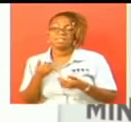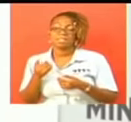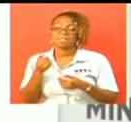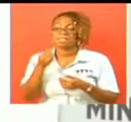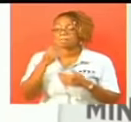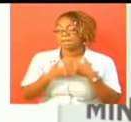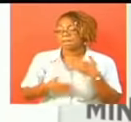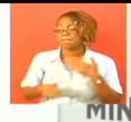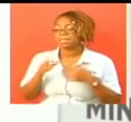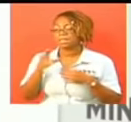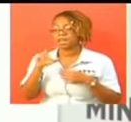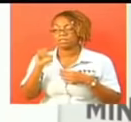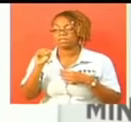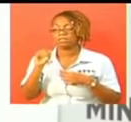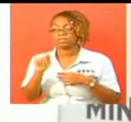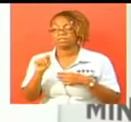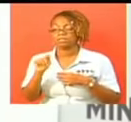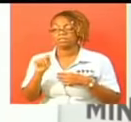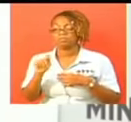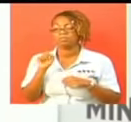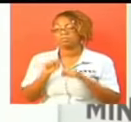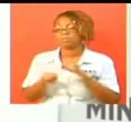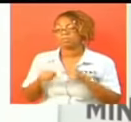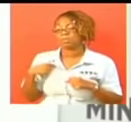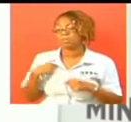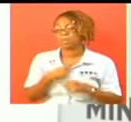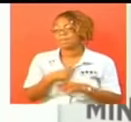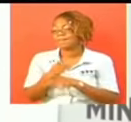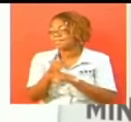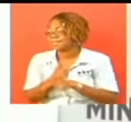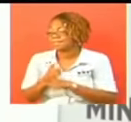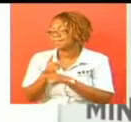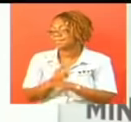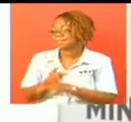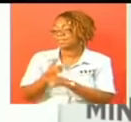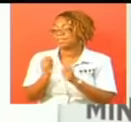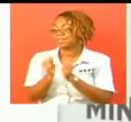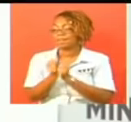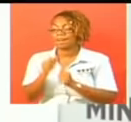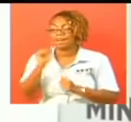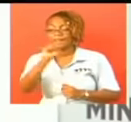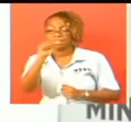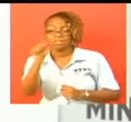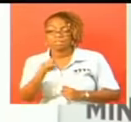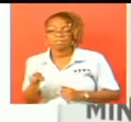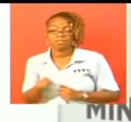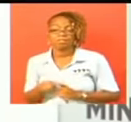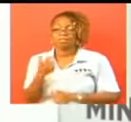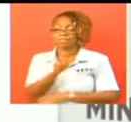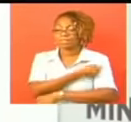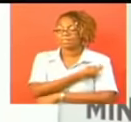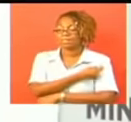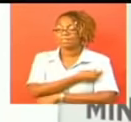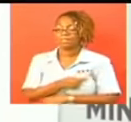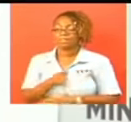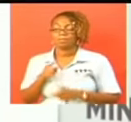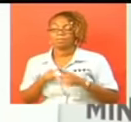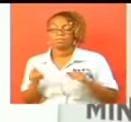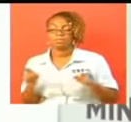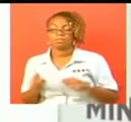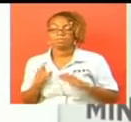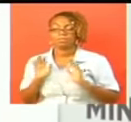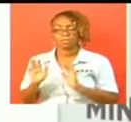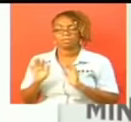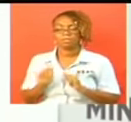cautious sometimes when it comes to the AstraZeneca vaccine. Having said that, the oral contraceptive pill, as you would also know, has